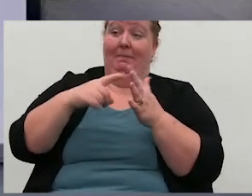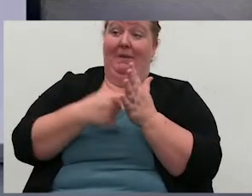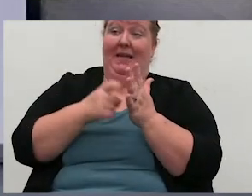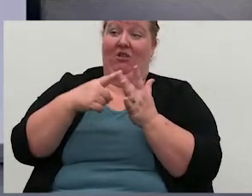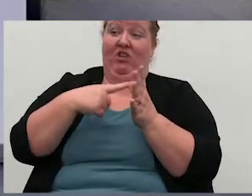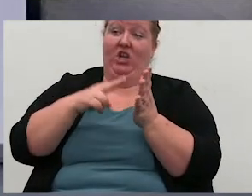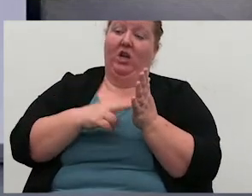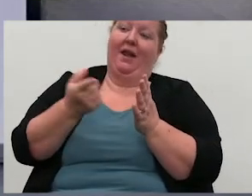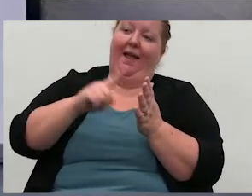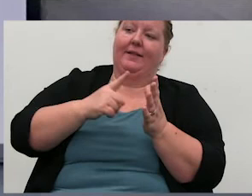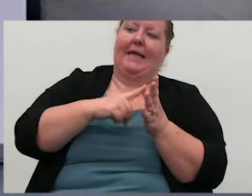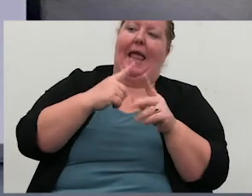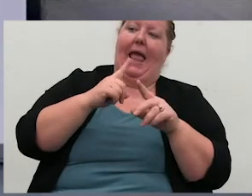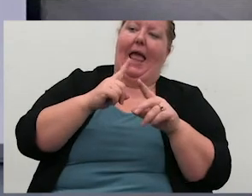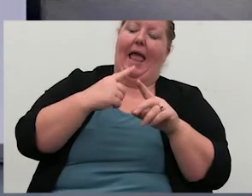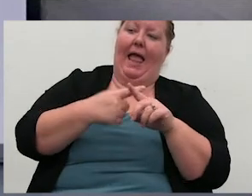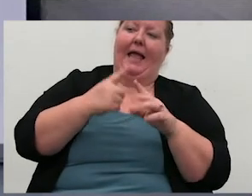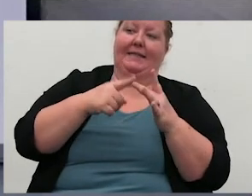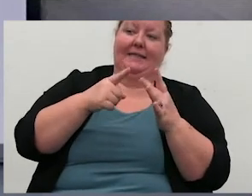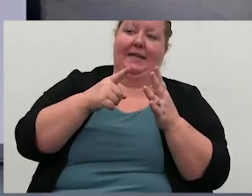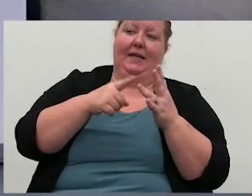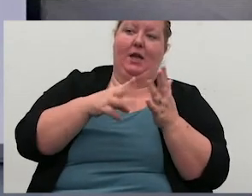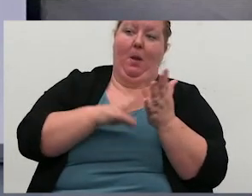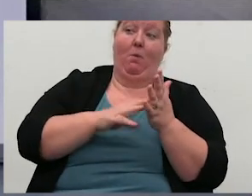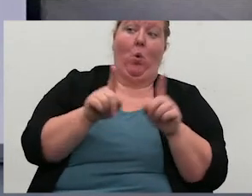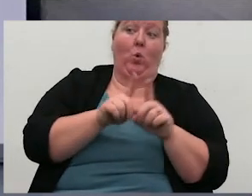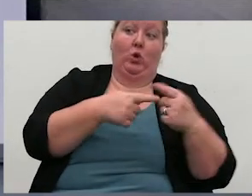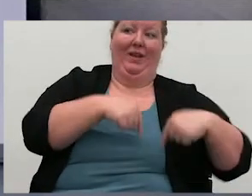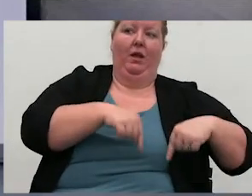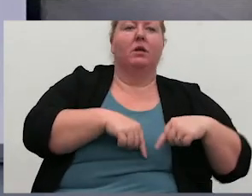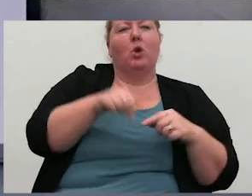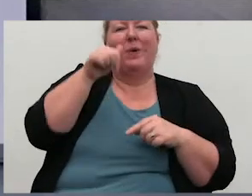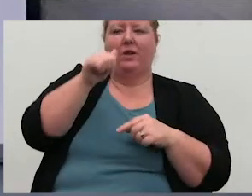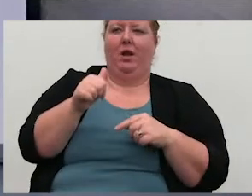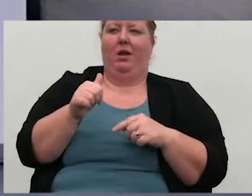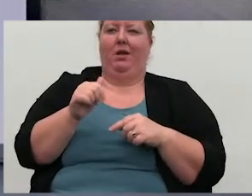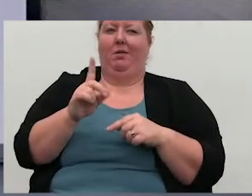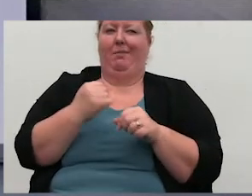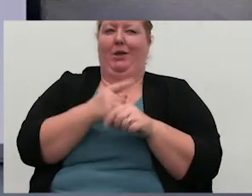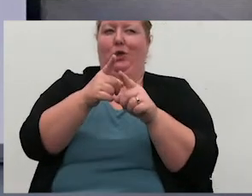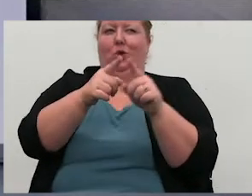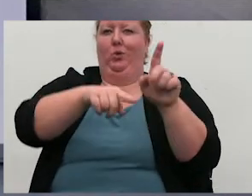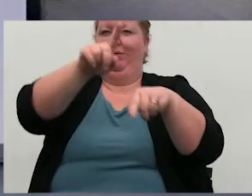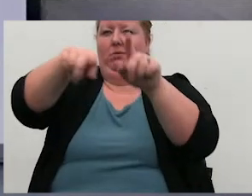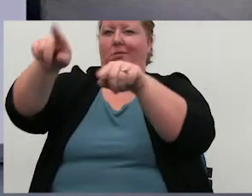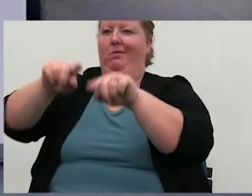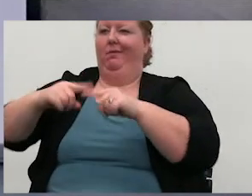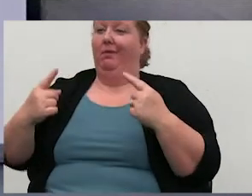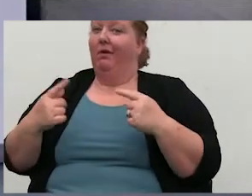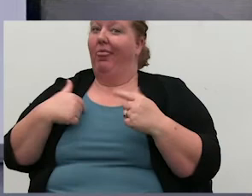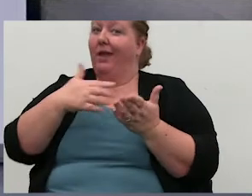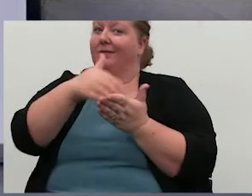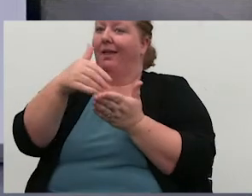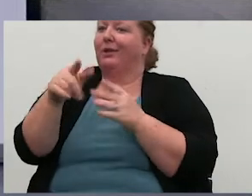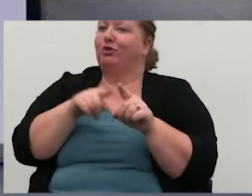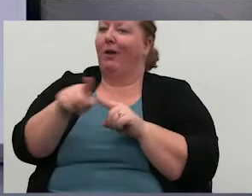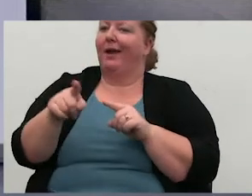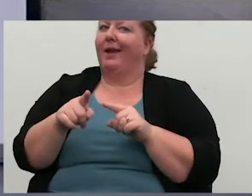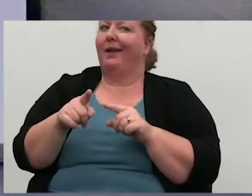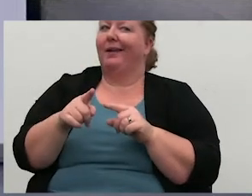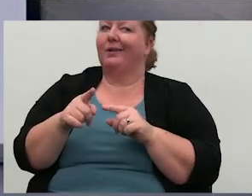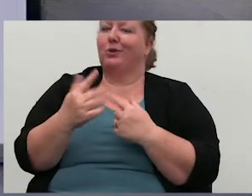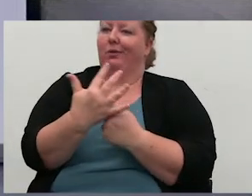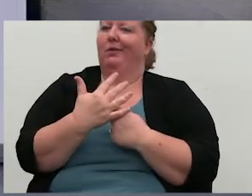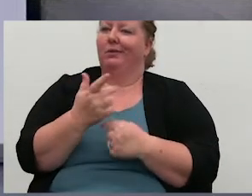working here. We know what makes you one of a kind. Now, they're saying this. They are trying to make us comfortable